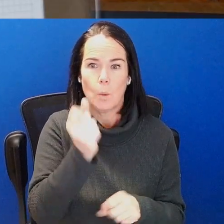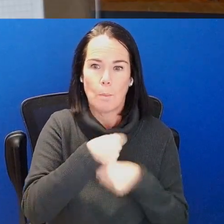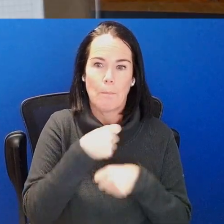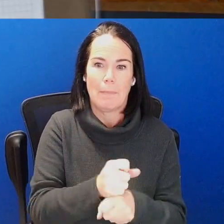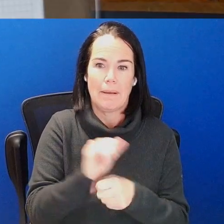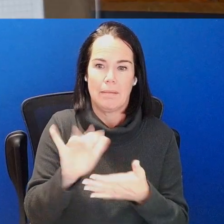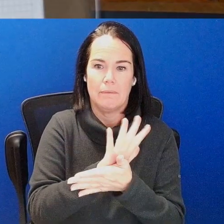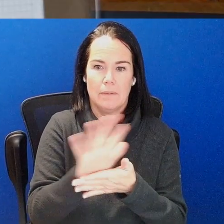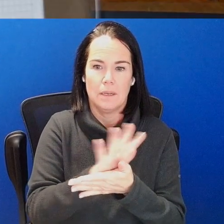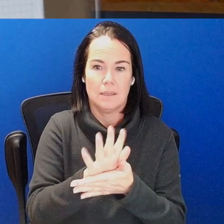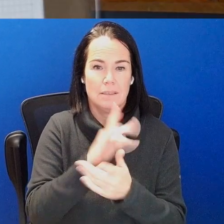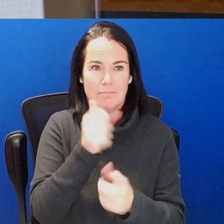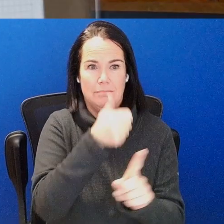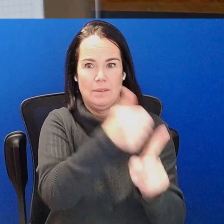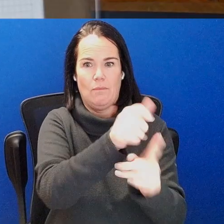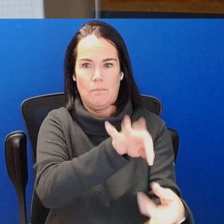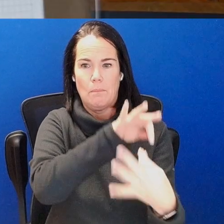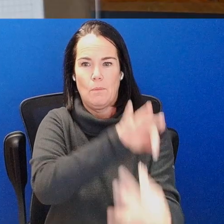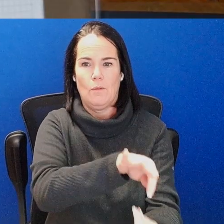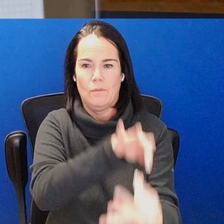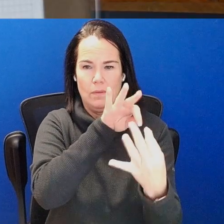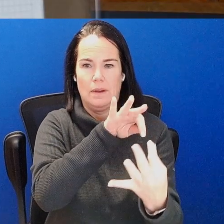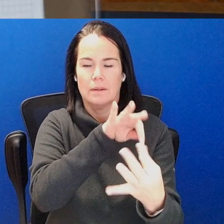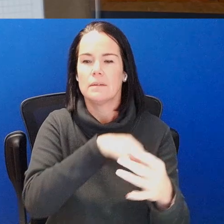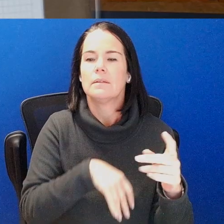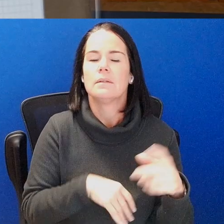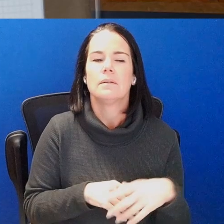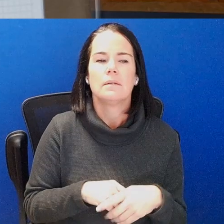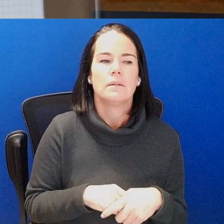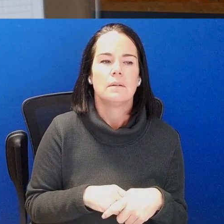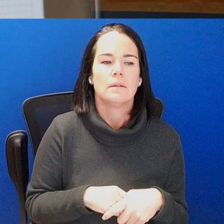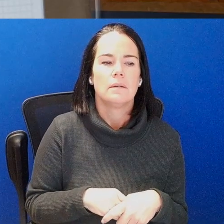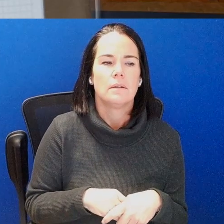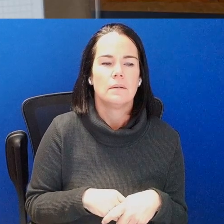anybody who puts out a video is like perfect.